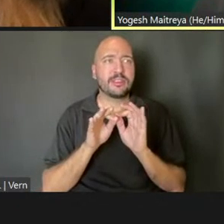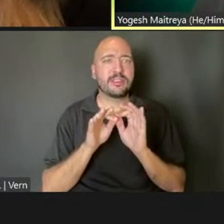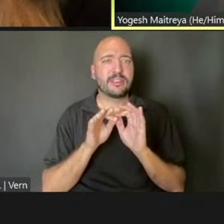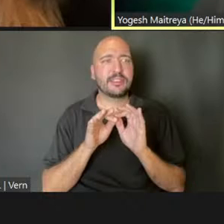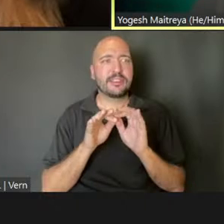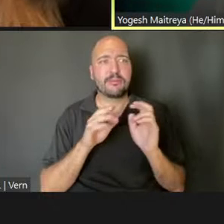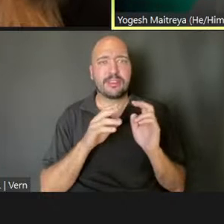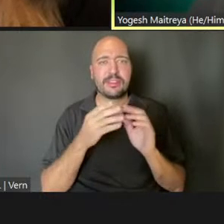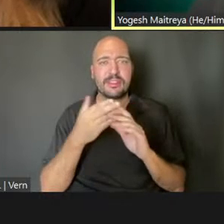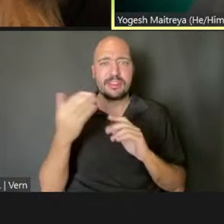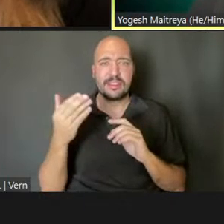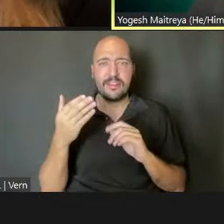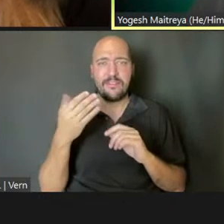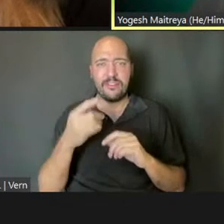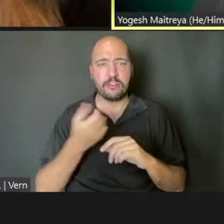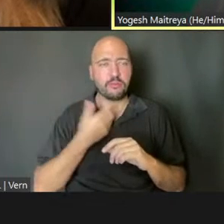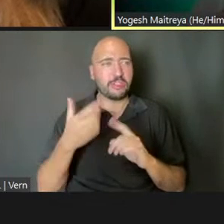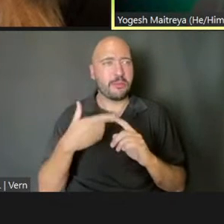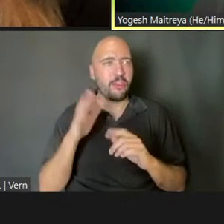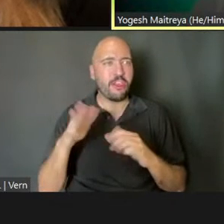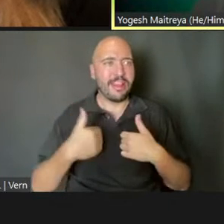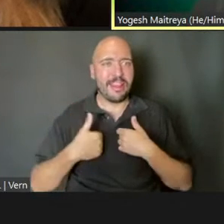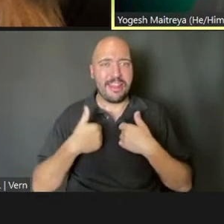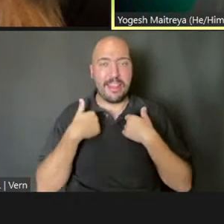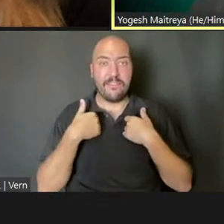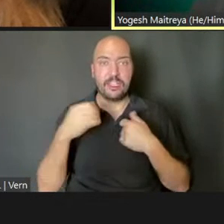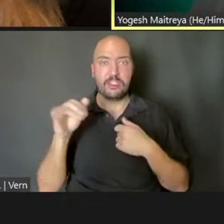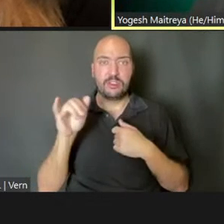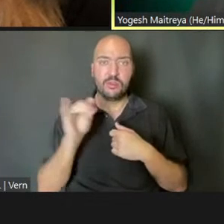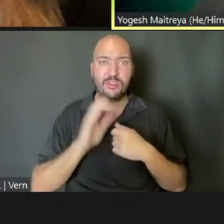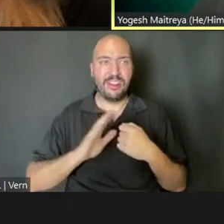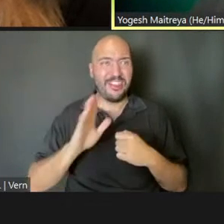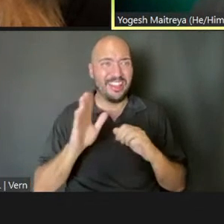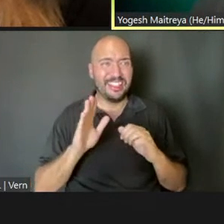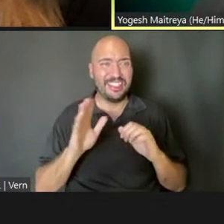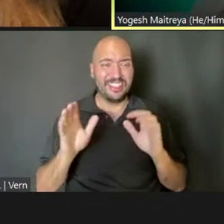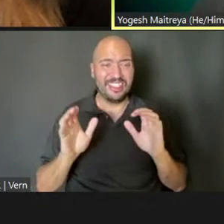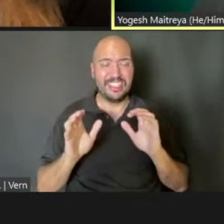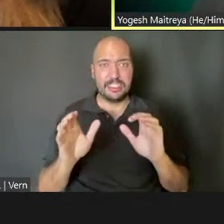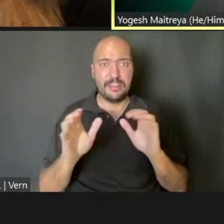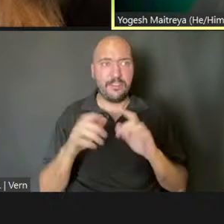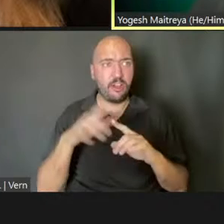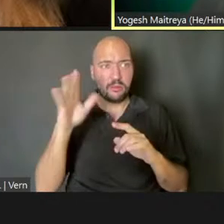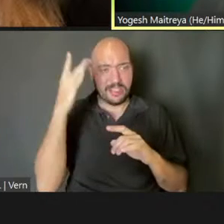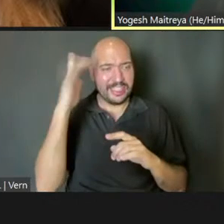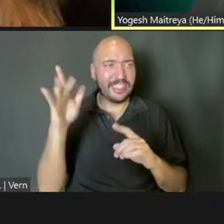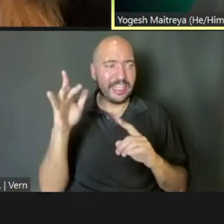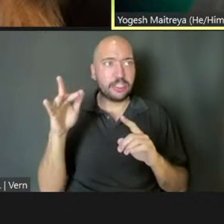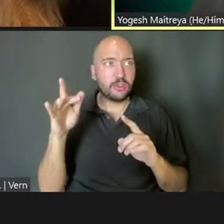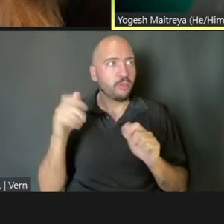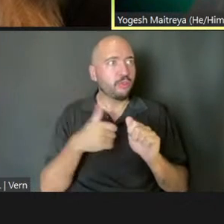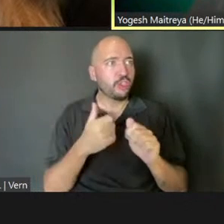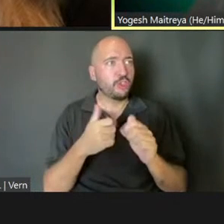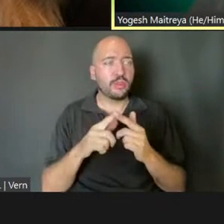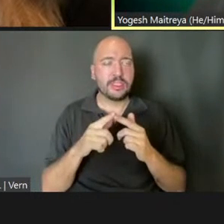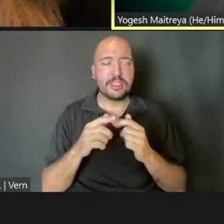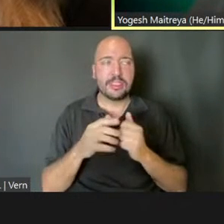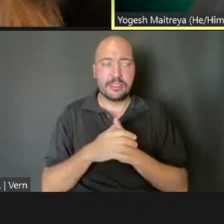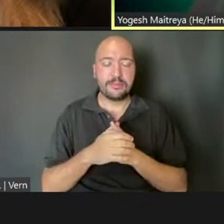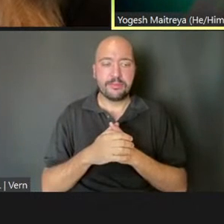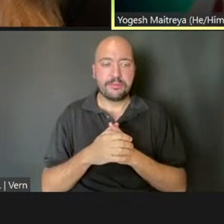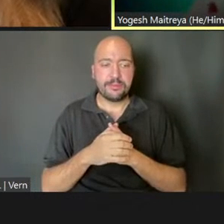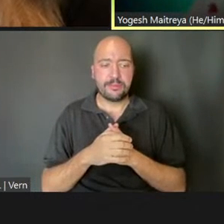thing or the experience that they shared about their lives and also their activism and also their intellectual pursuits.